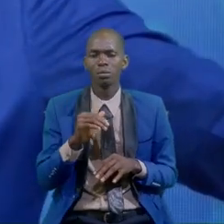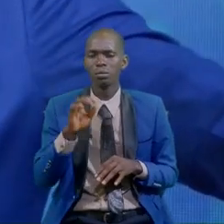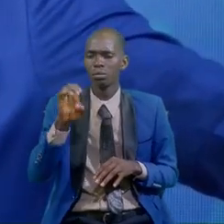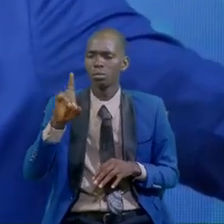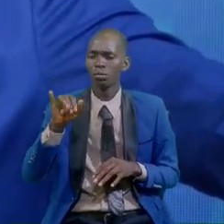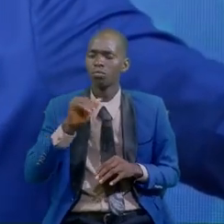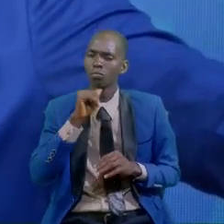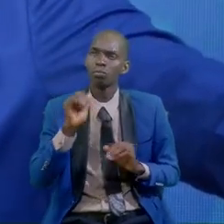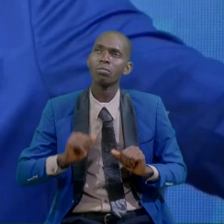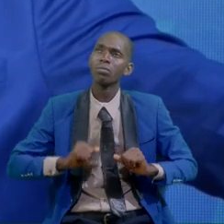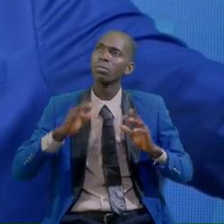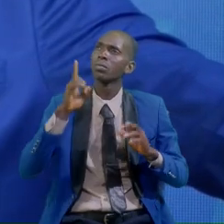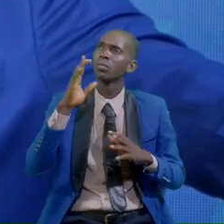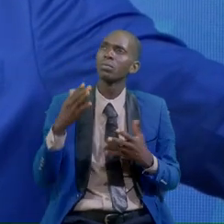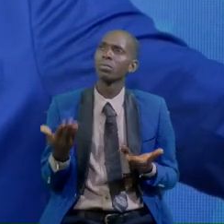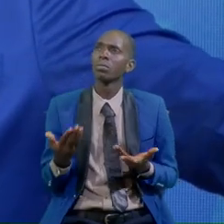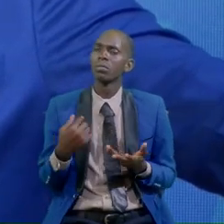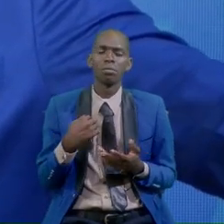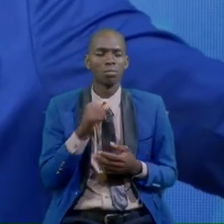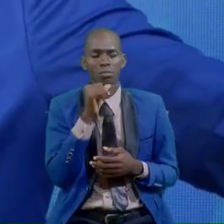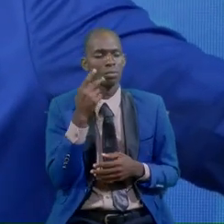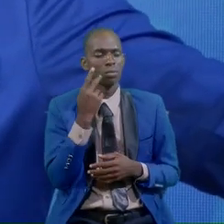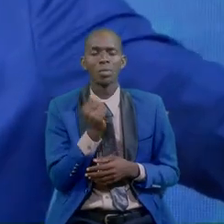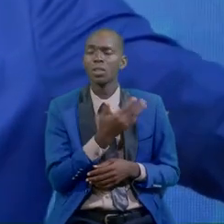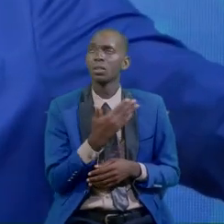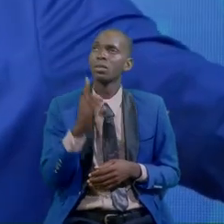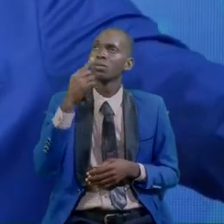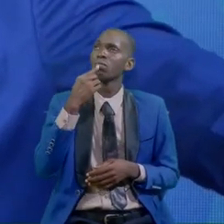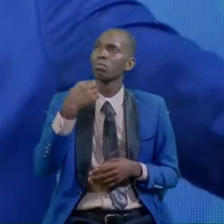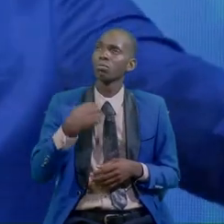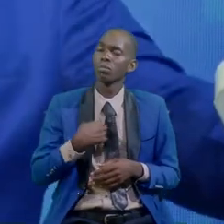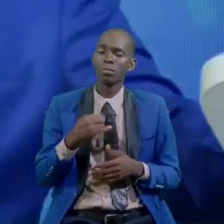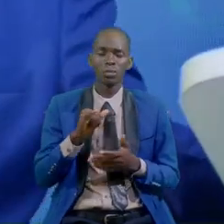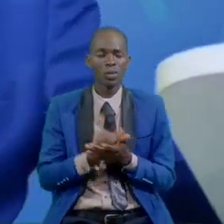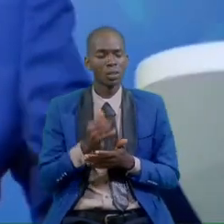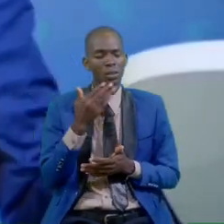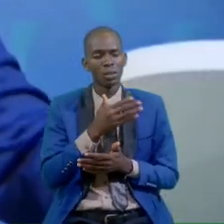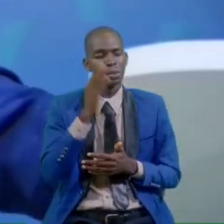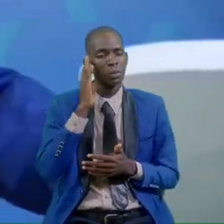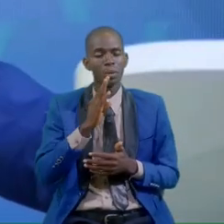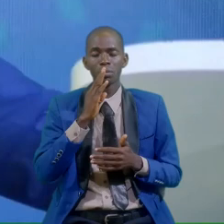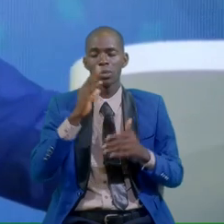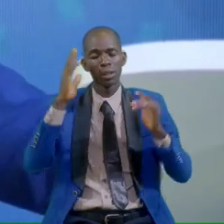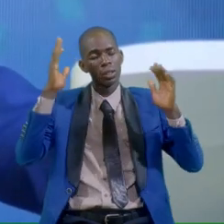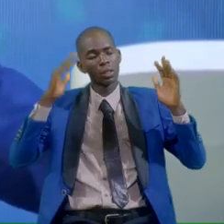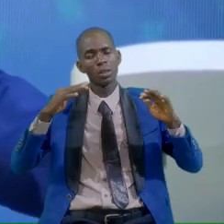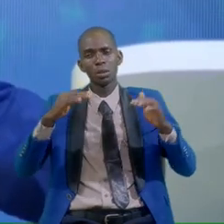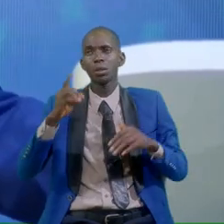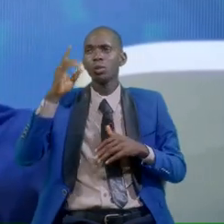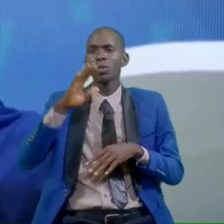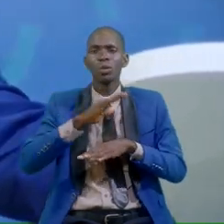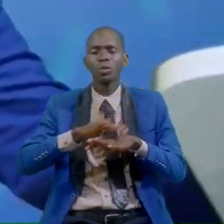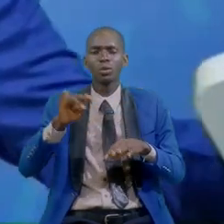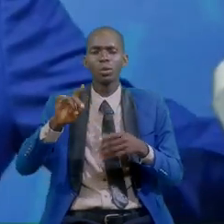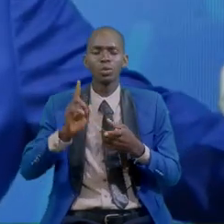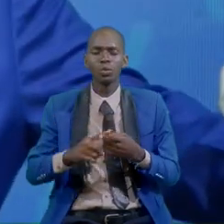God, we're not seeing anything. You told me that there'll be rain. God didn't have to say it the second time. He